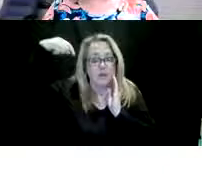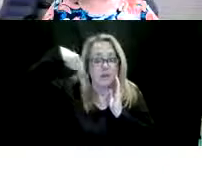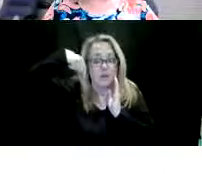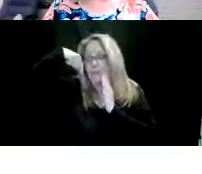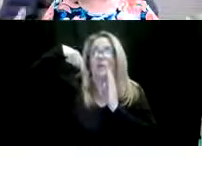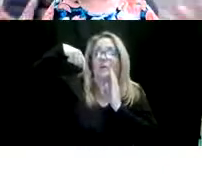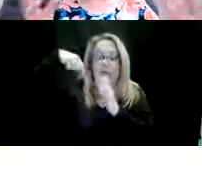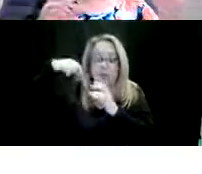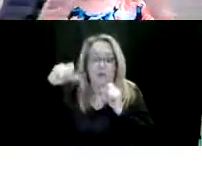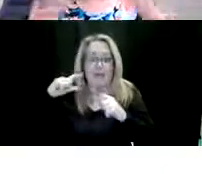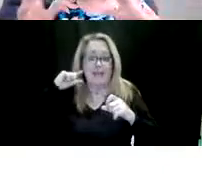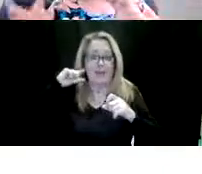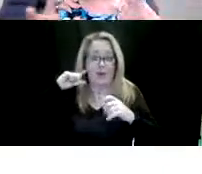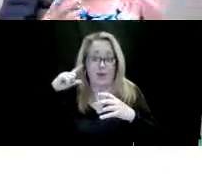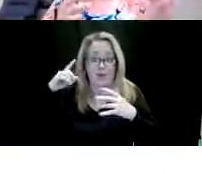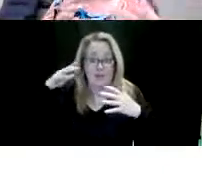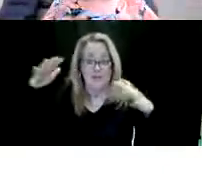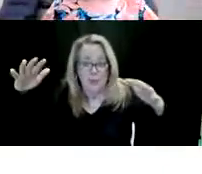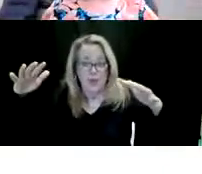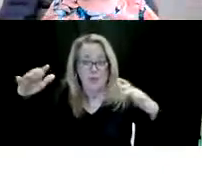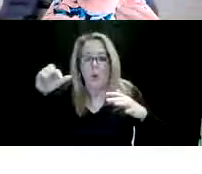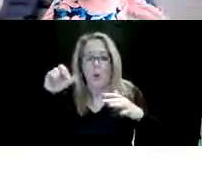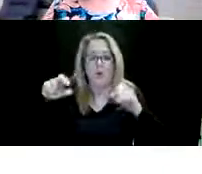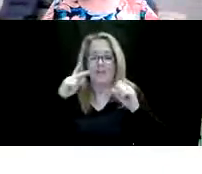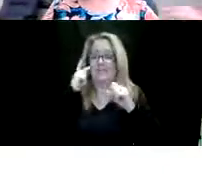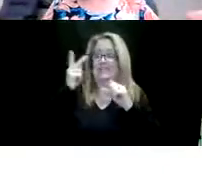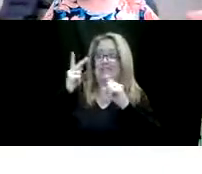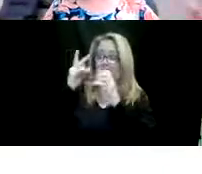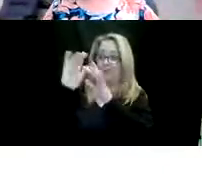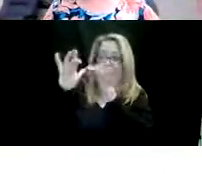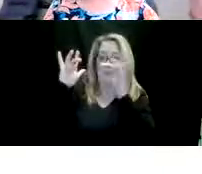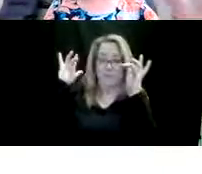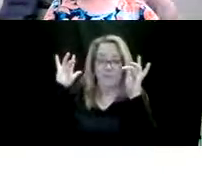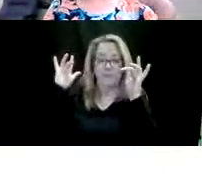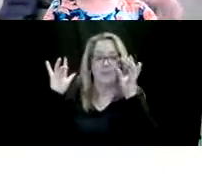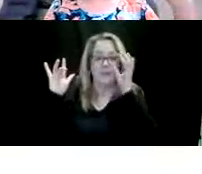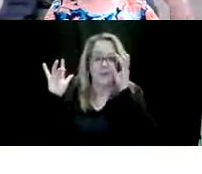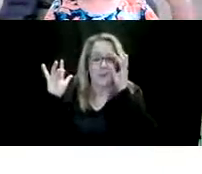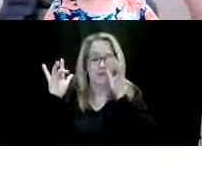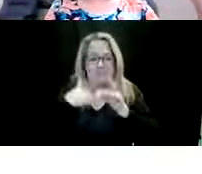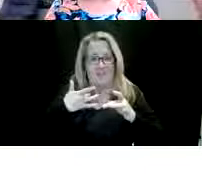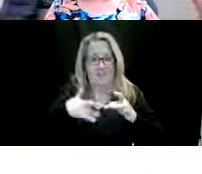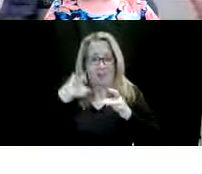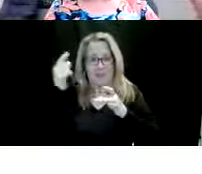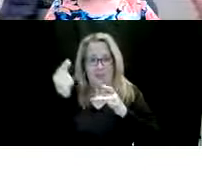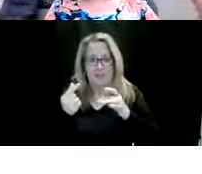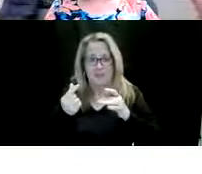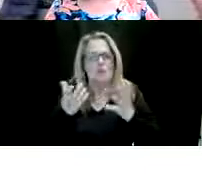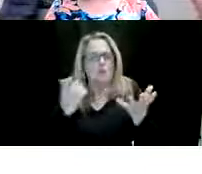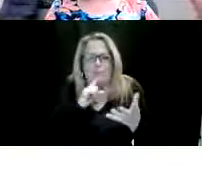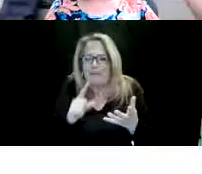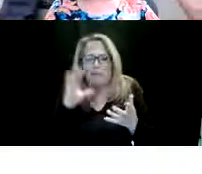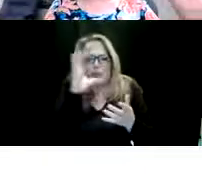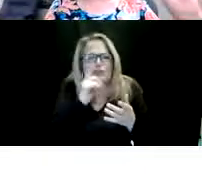some sound or some reflective things going. So that is really the idea, that you look for everyday items as much